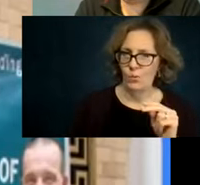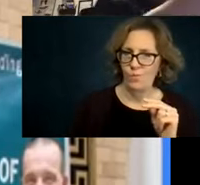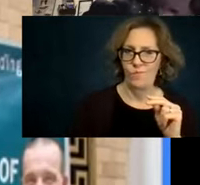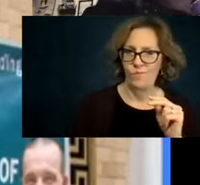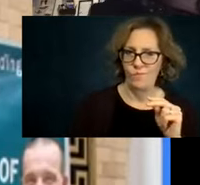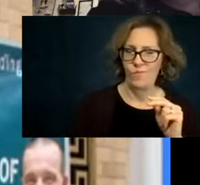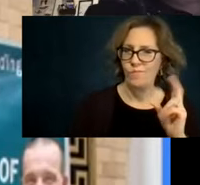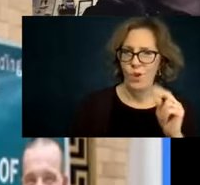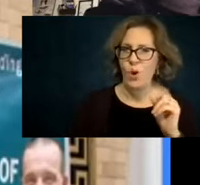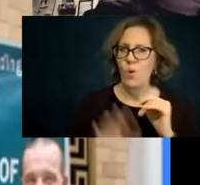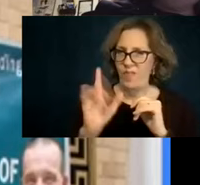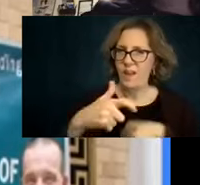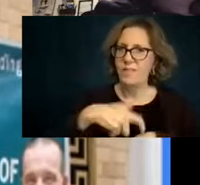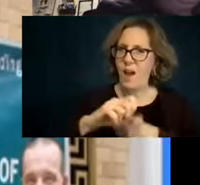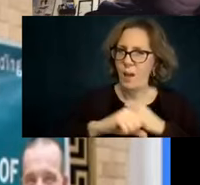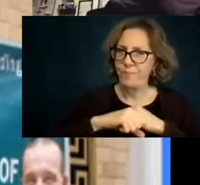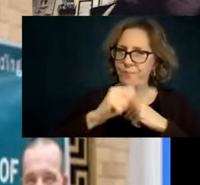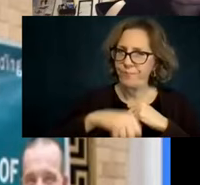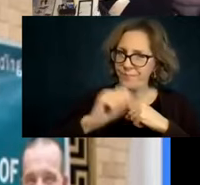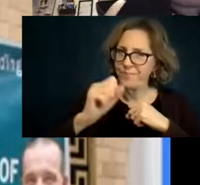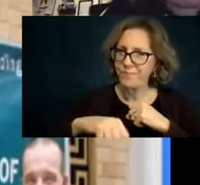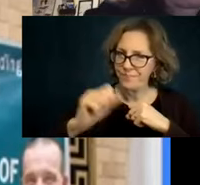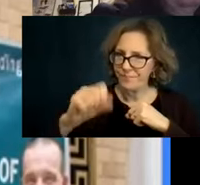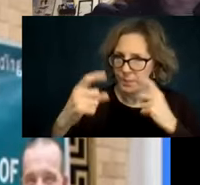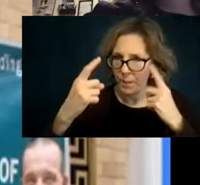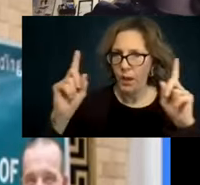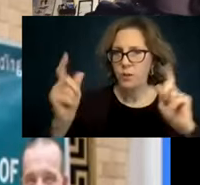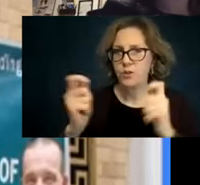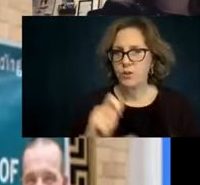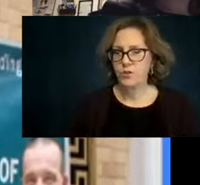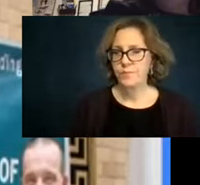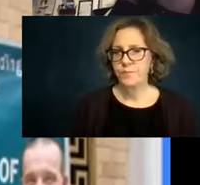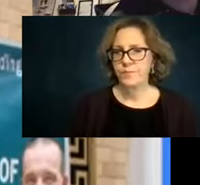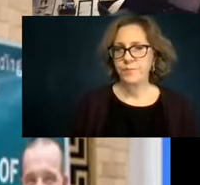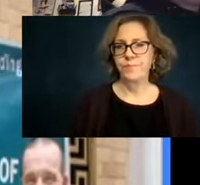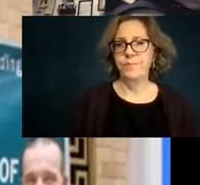a while. It took a long time. Right. But this,